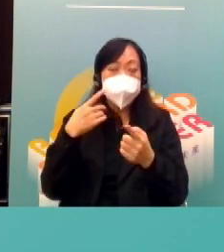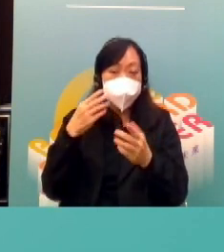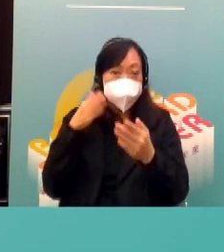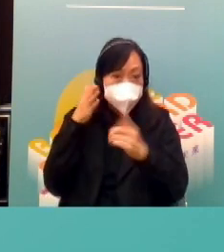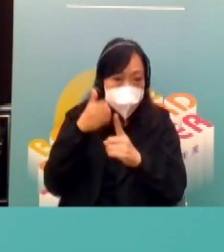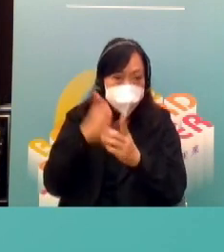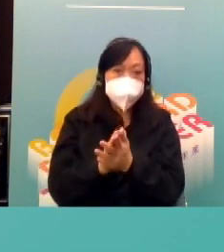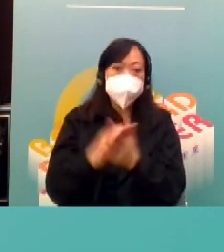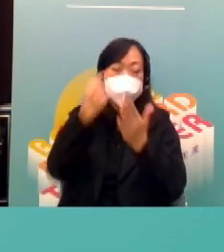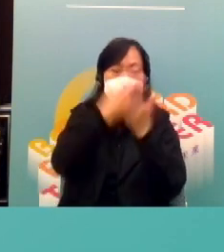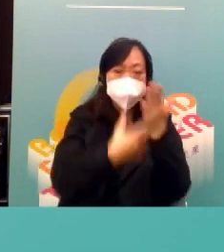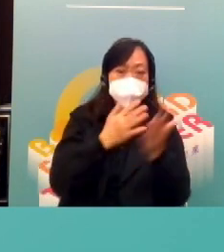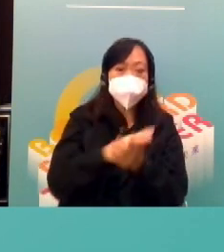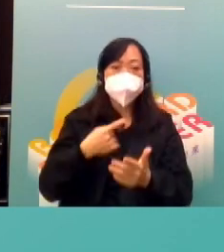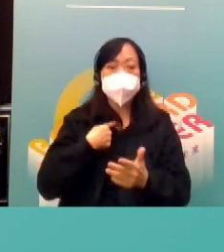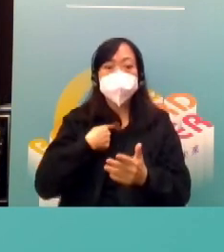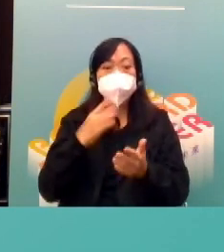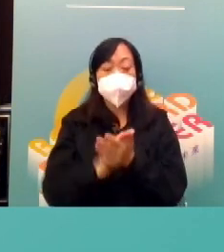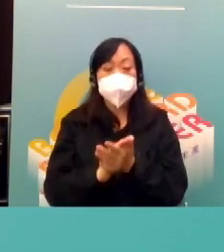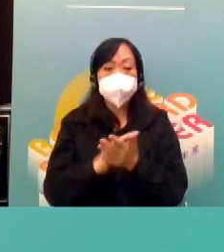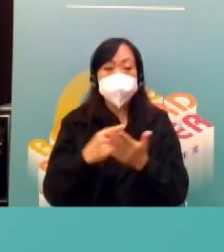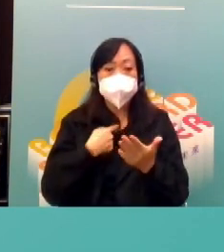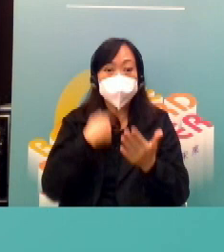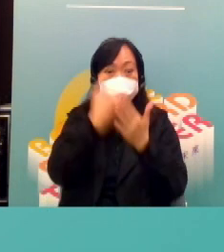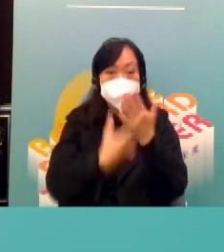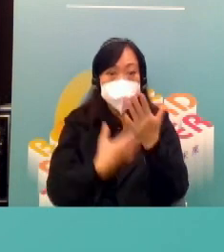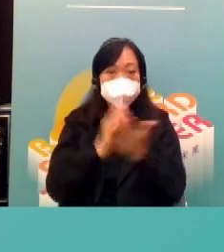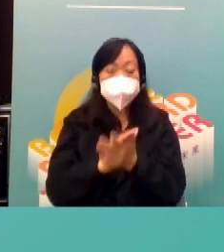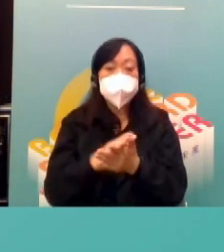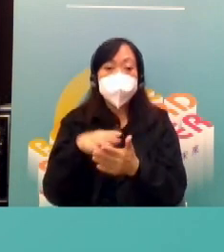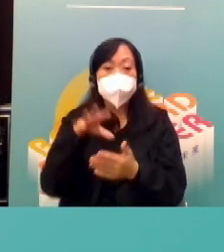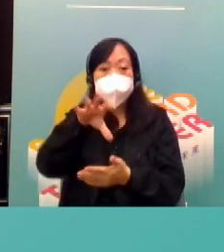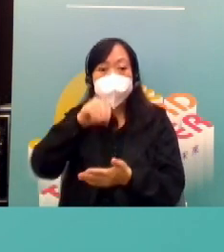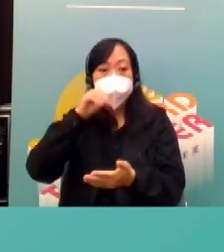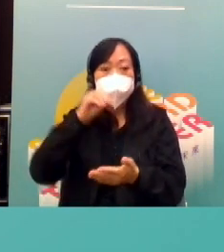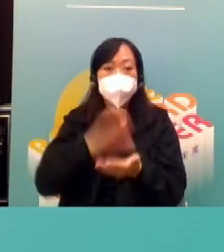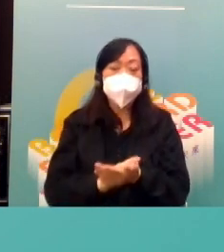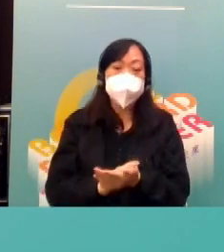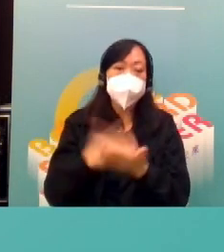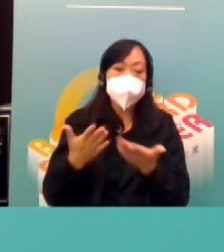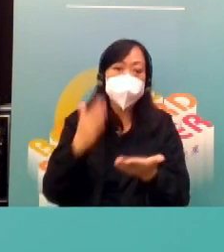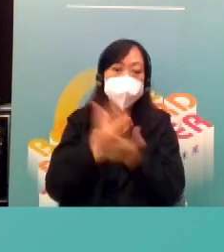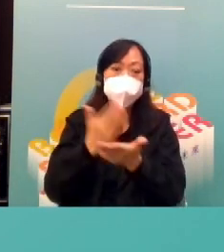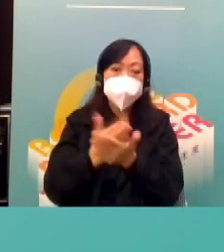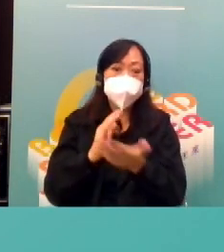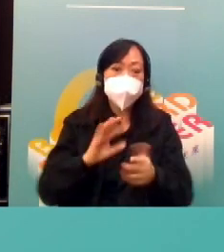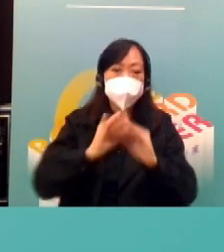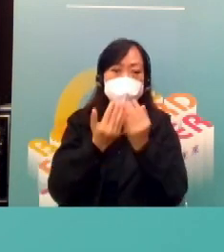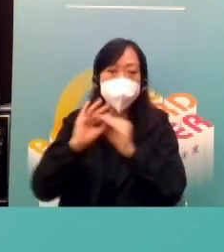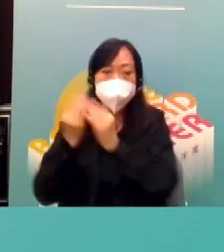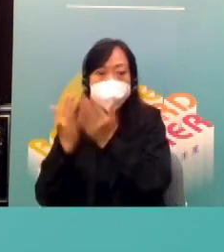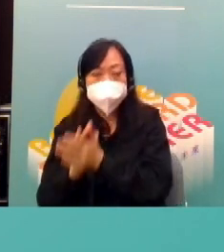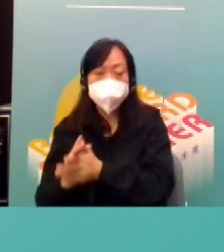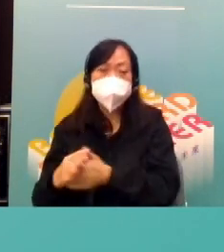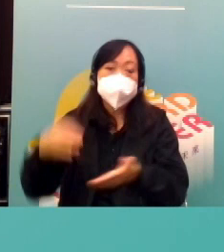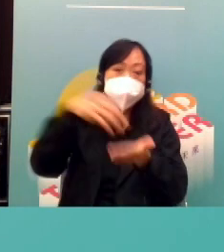will look very different from people with disabilities. You know what I mean? So I think we need to get more specific and not lose sight of the word inclusion,